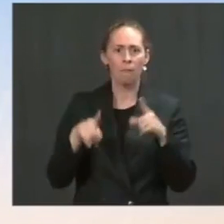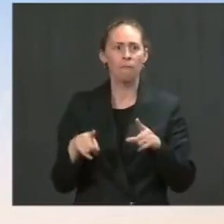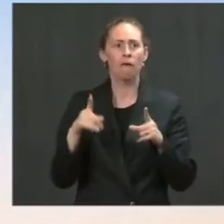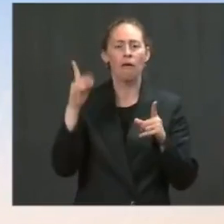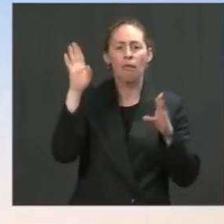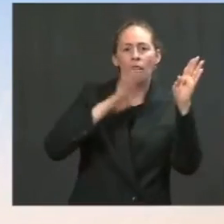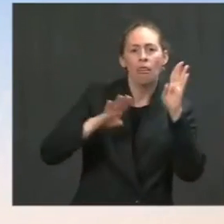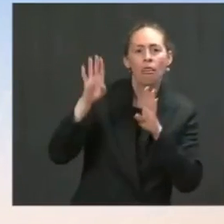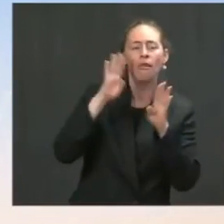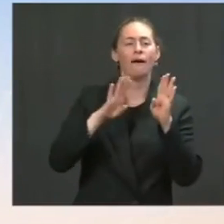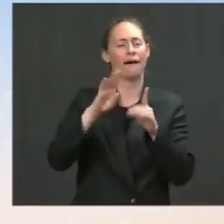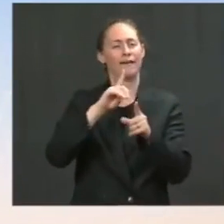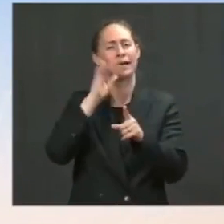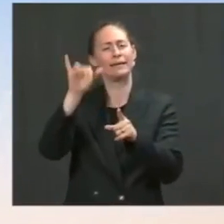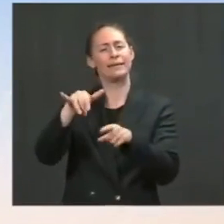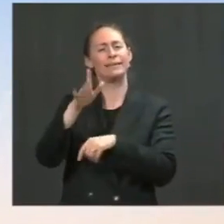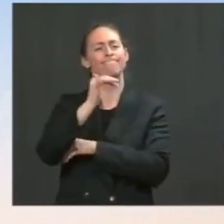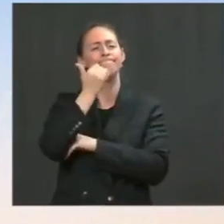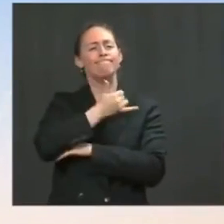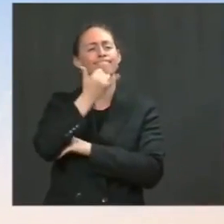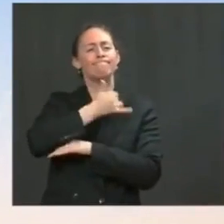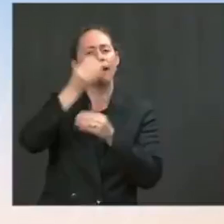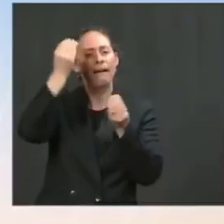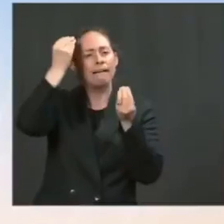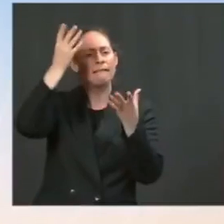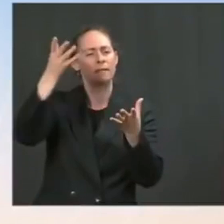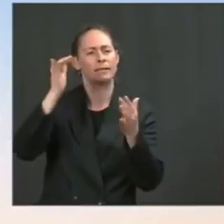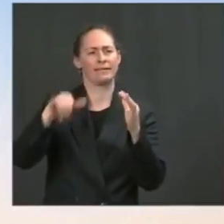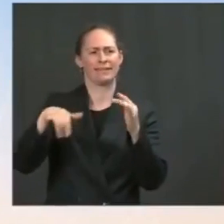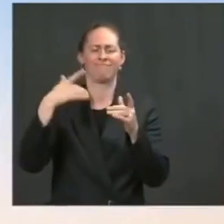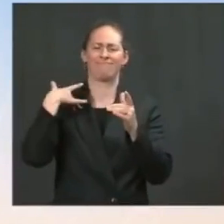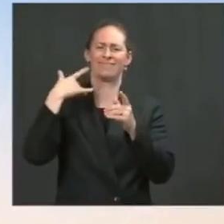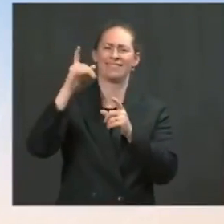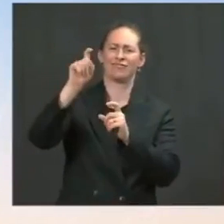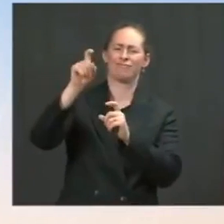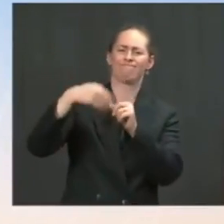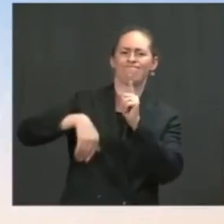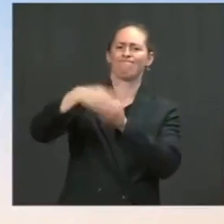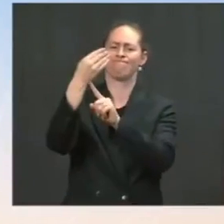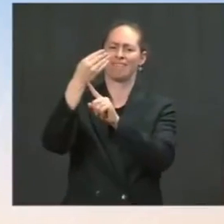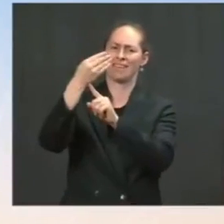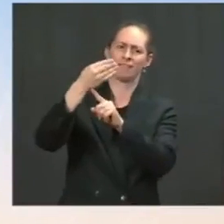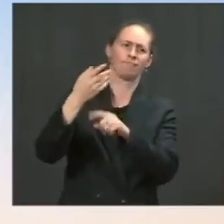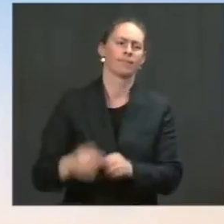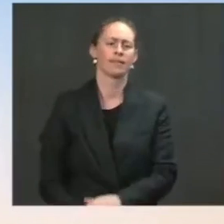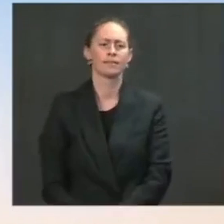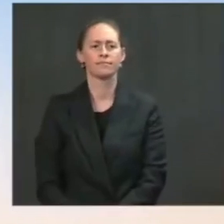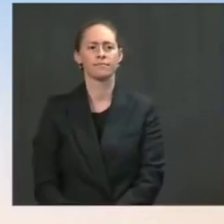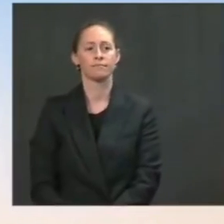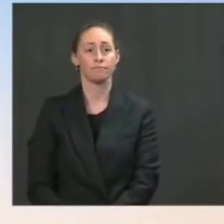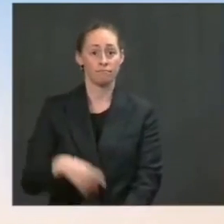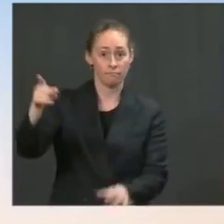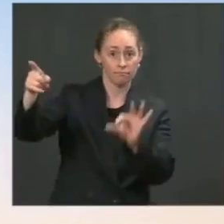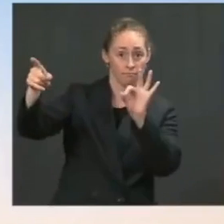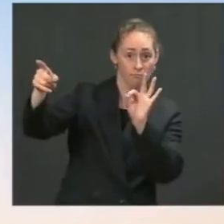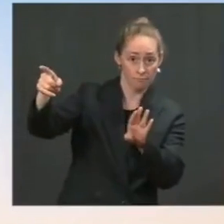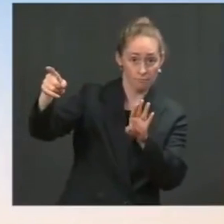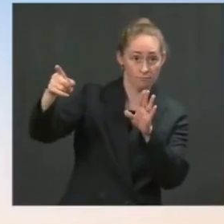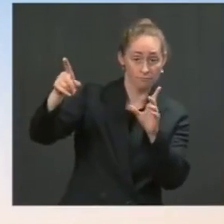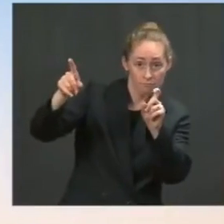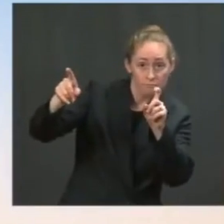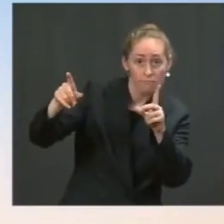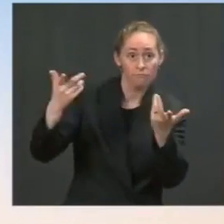And that is an example of the kind of information that we are flagging or raising. And then has Facebook been as proactive as the White House would like in terms of